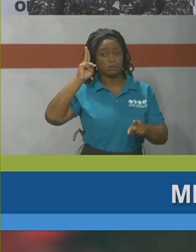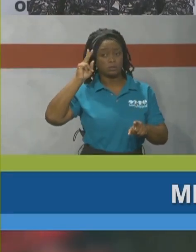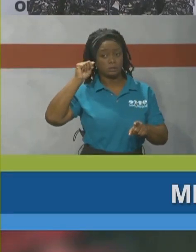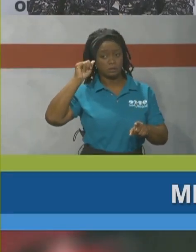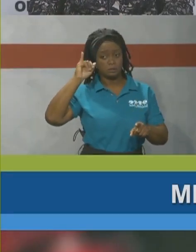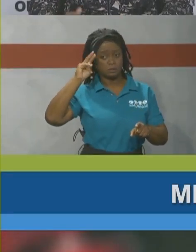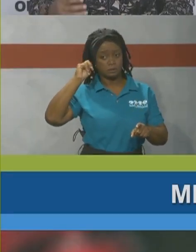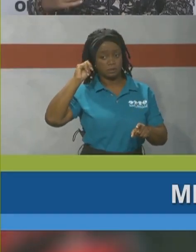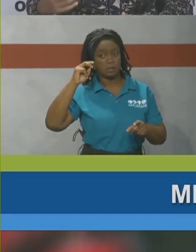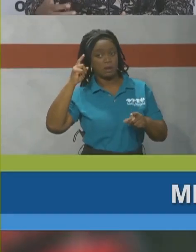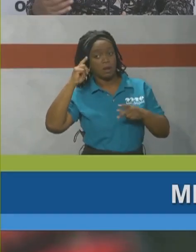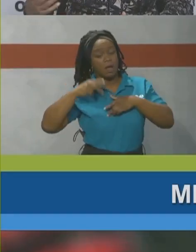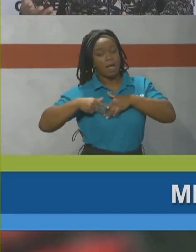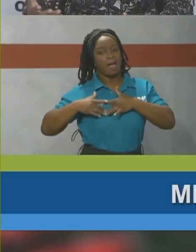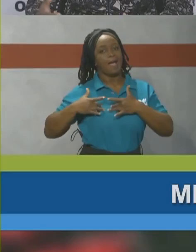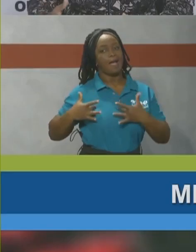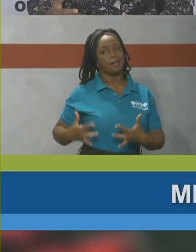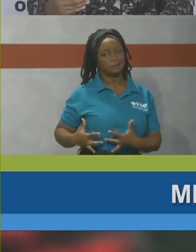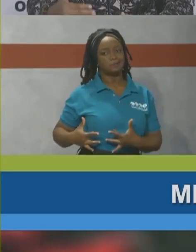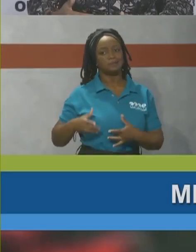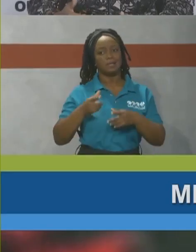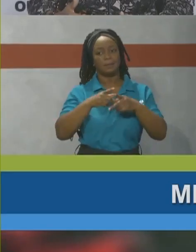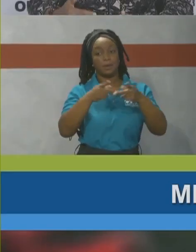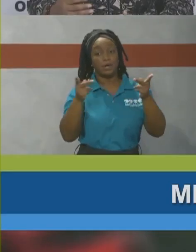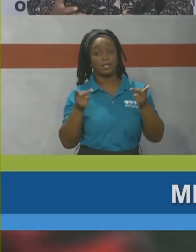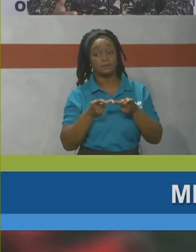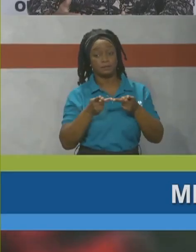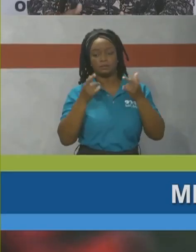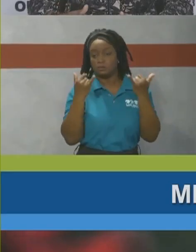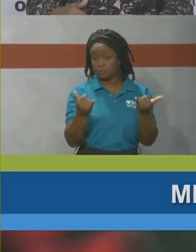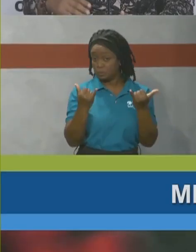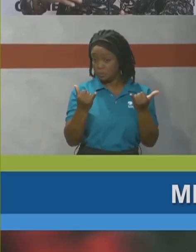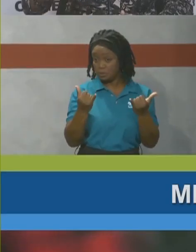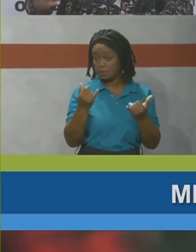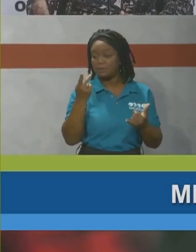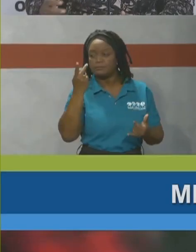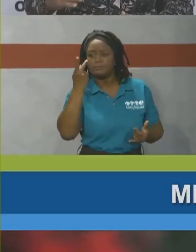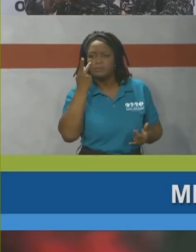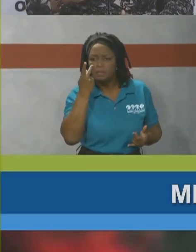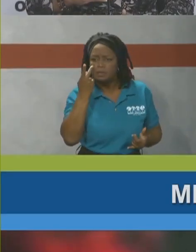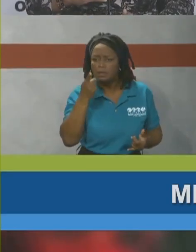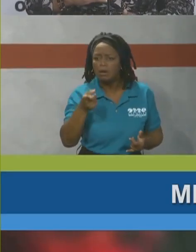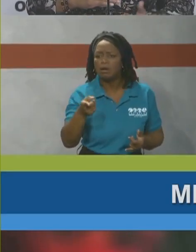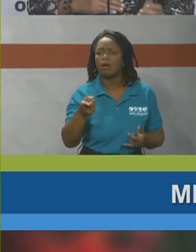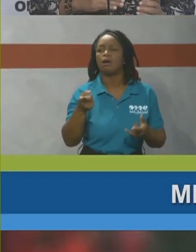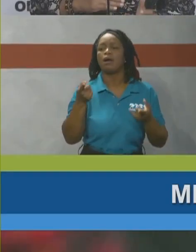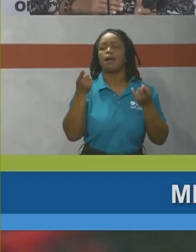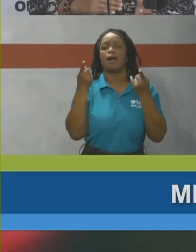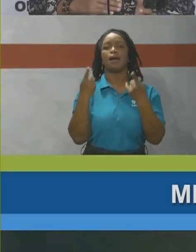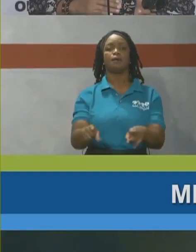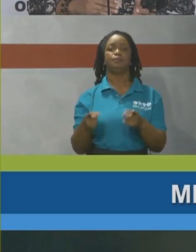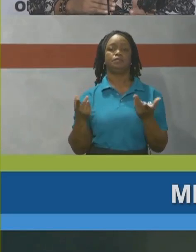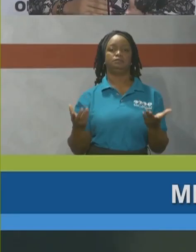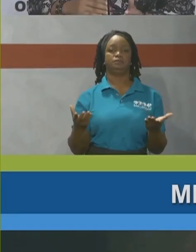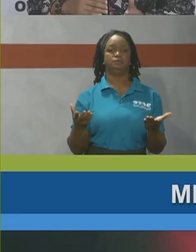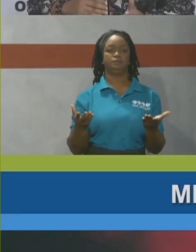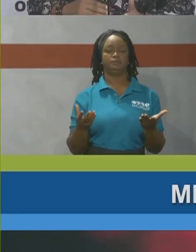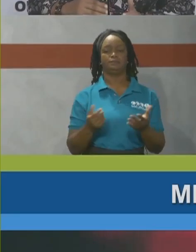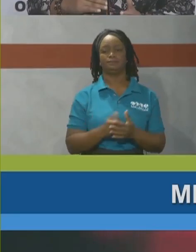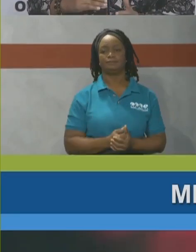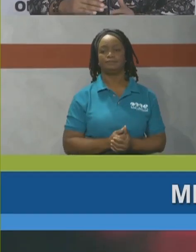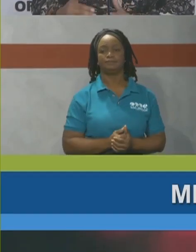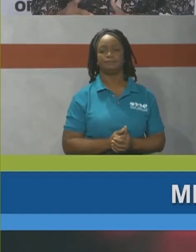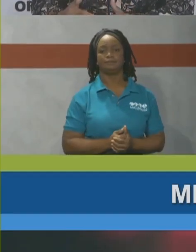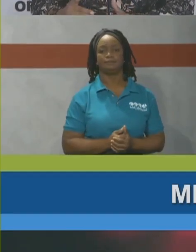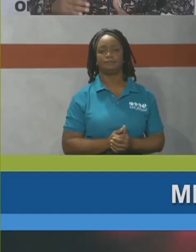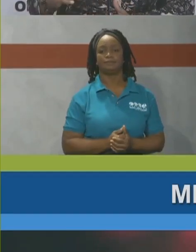and other places. So we're seeing that now in terms of brain. So typically now we're seeing after that, that spike in terms of cases.